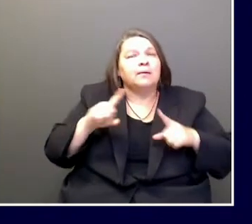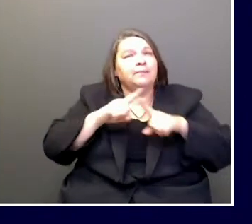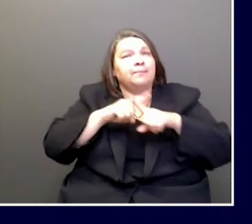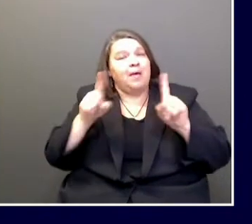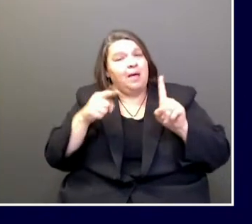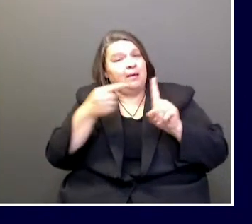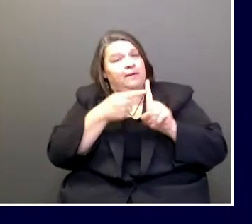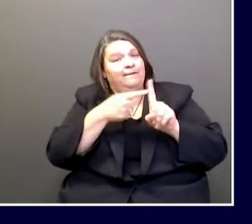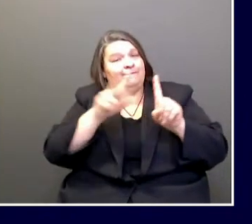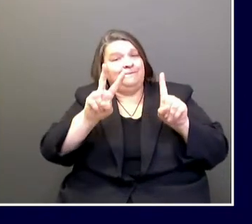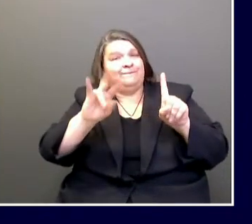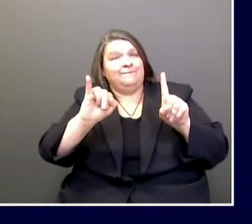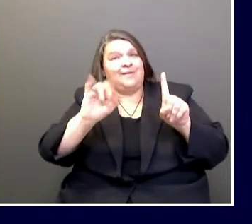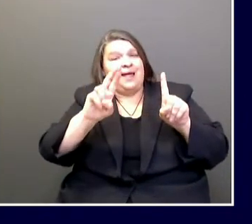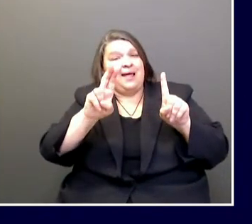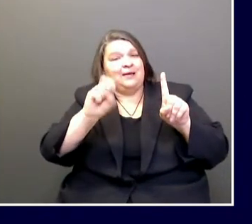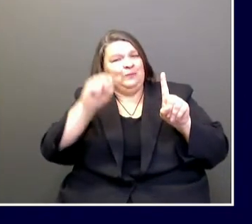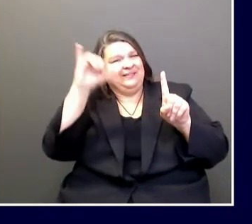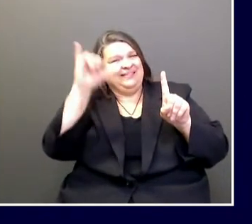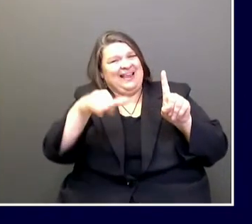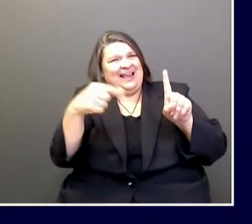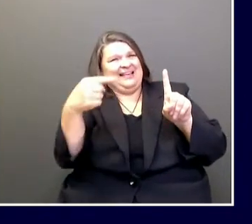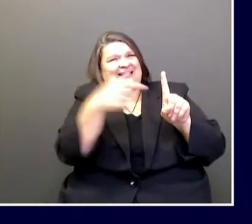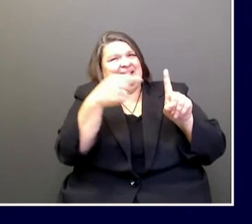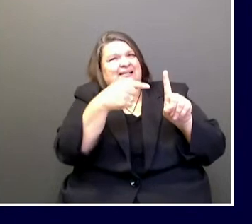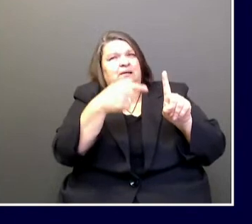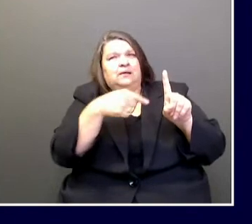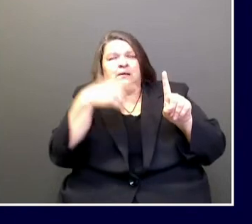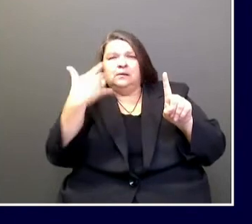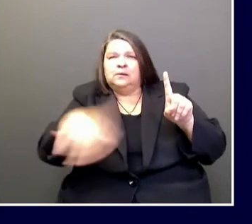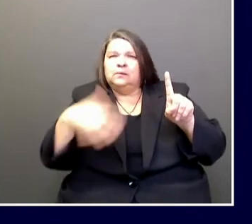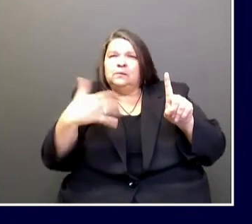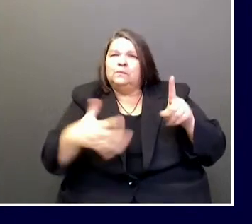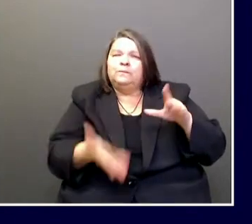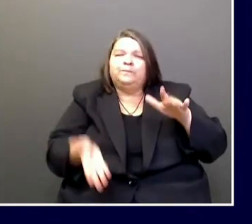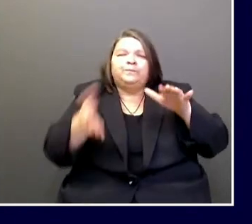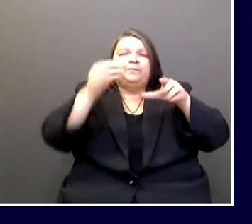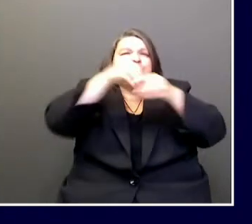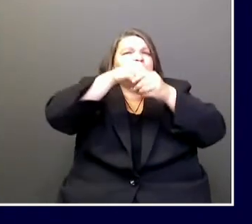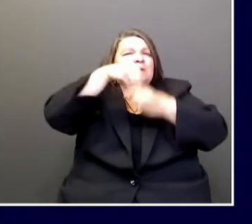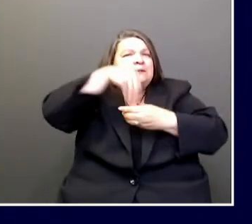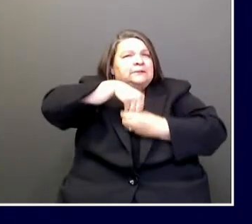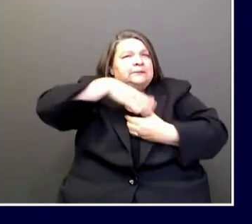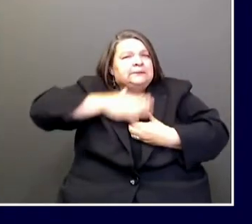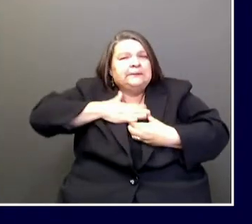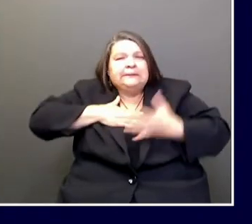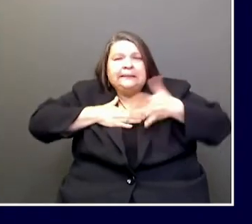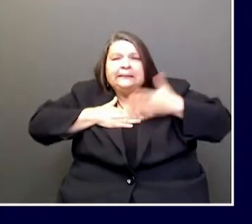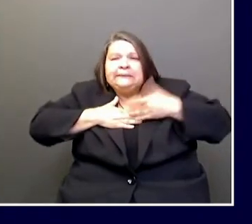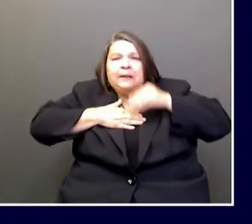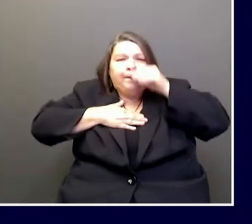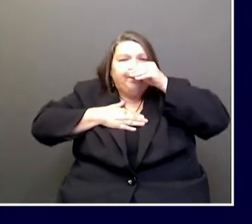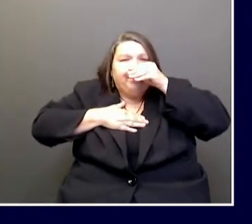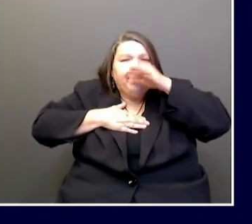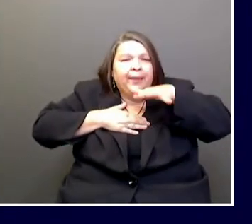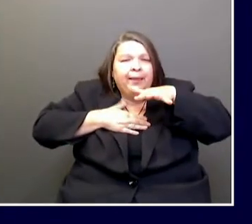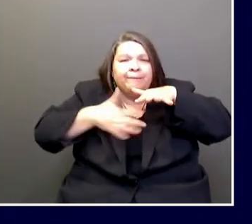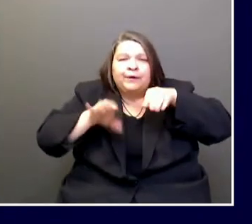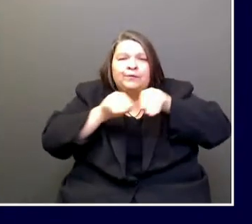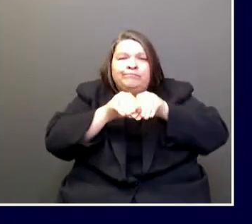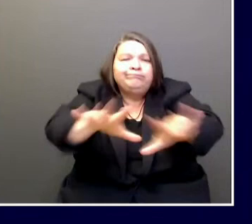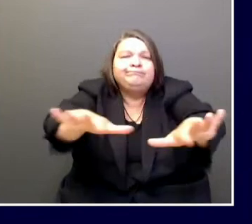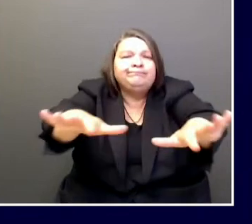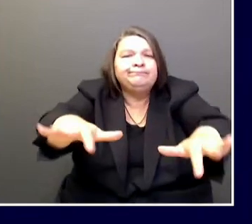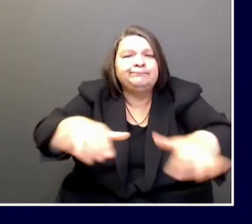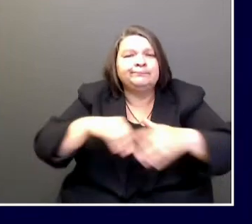for masking with the Delta variant. It's because of that rapid expansion. Okay, I just have one last quick question. Do you have the